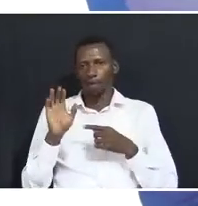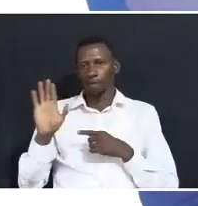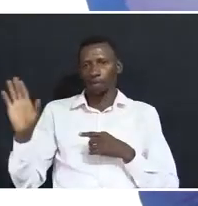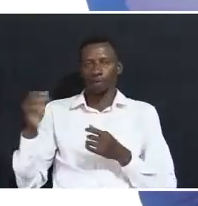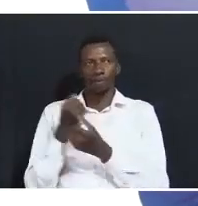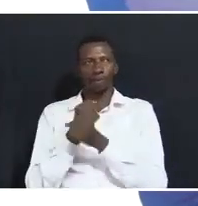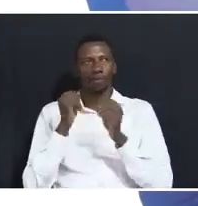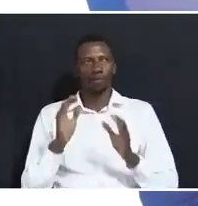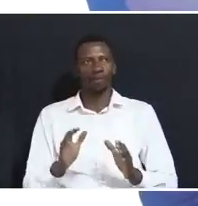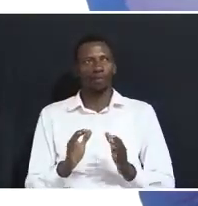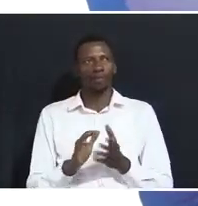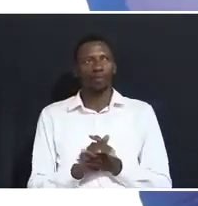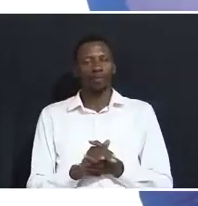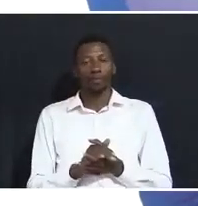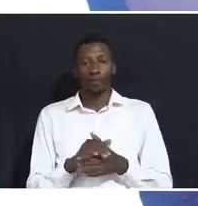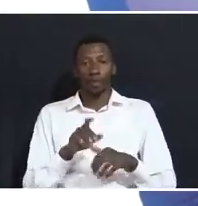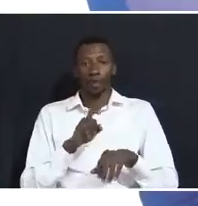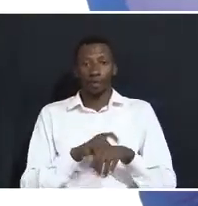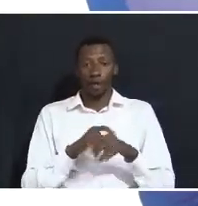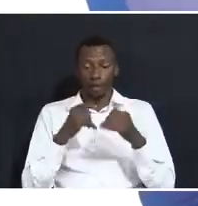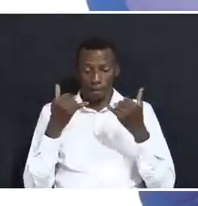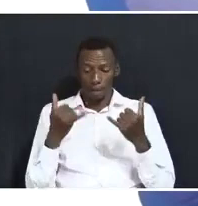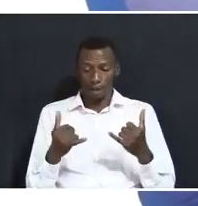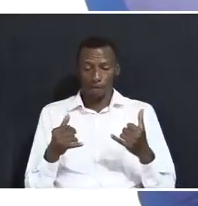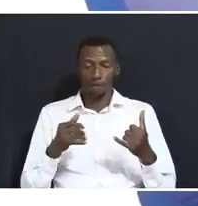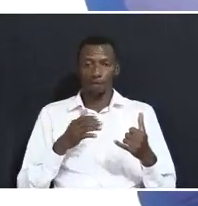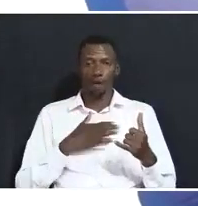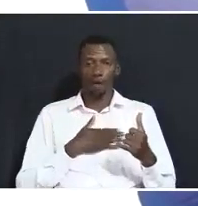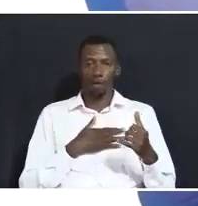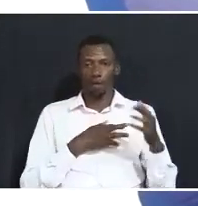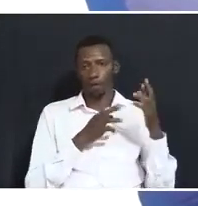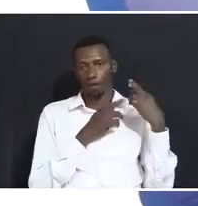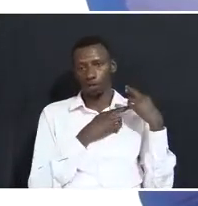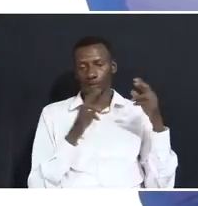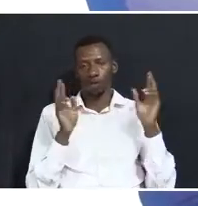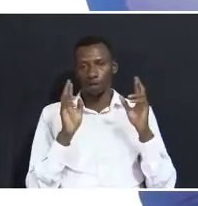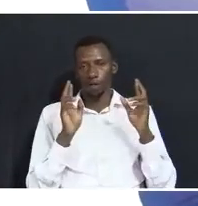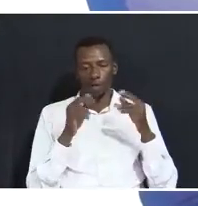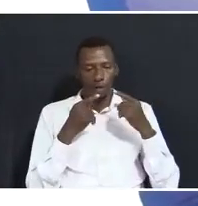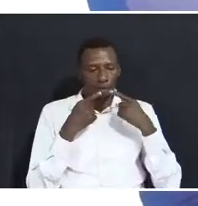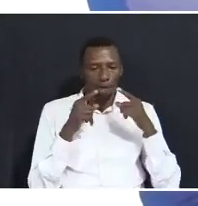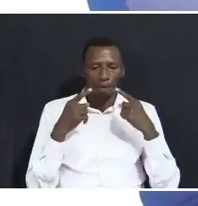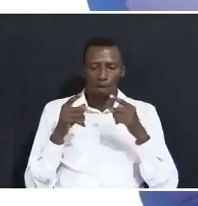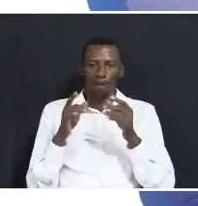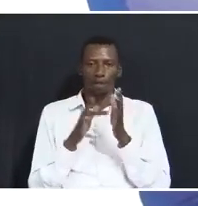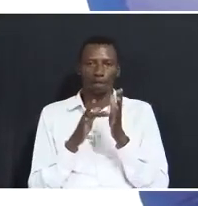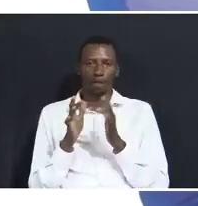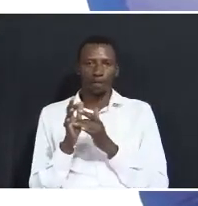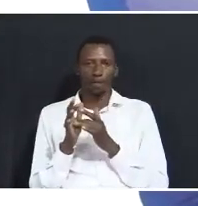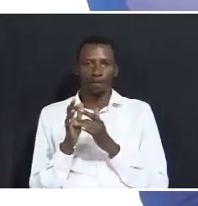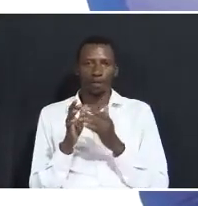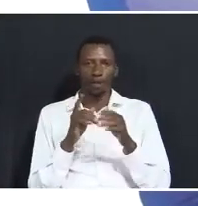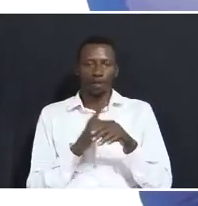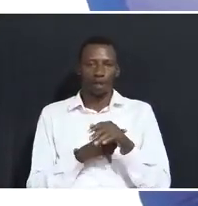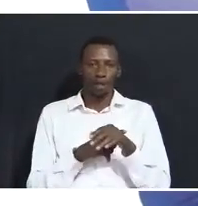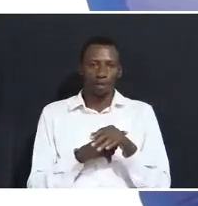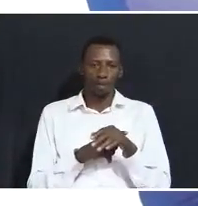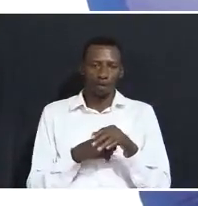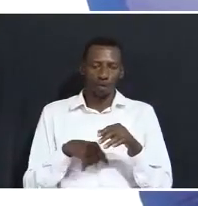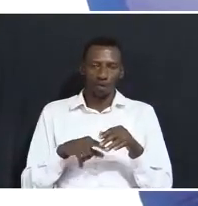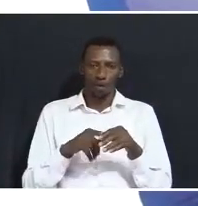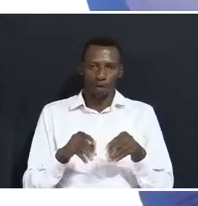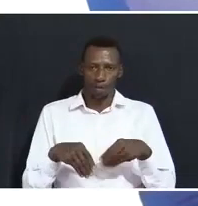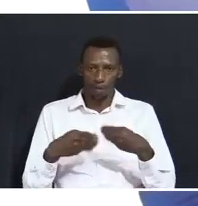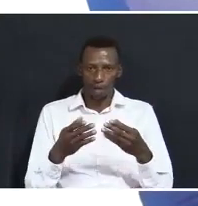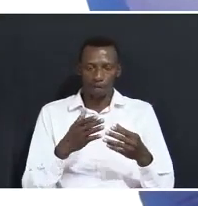published Jesus. It is our turn now to publish him. And Elder will give us our schedule after we have submitted